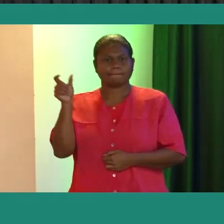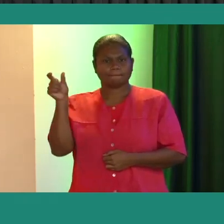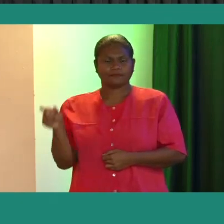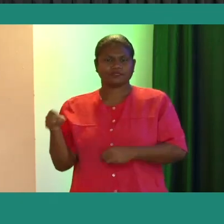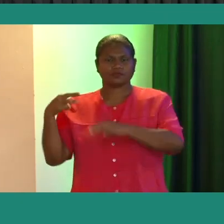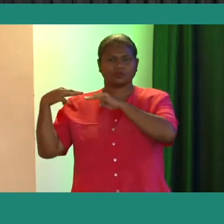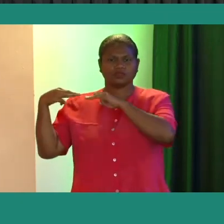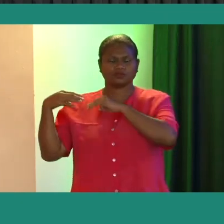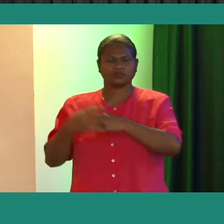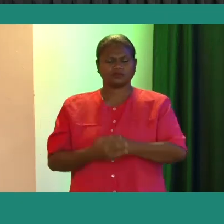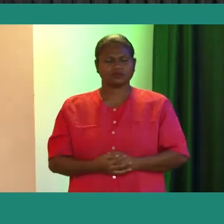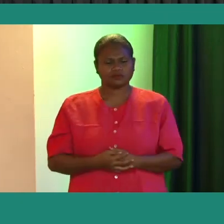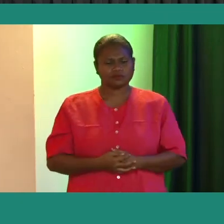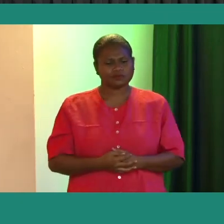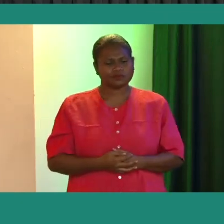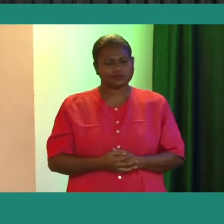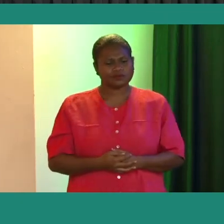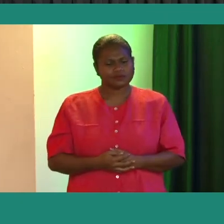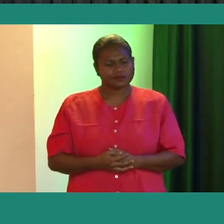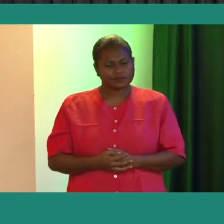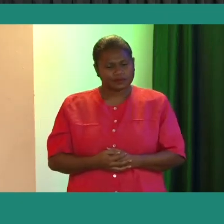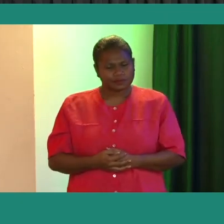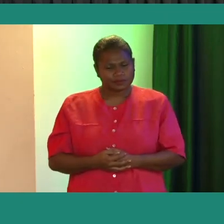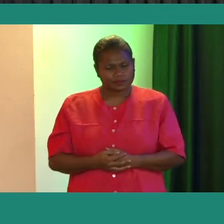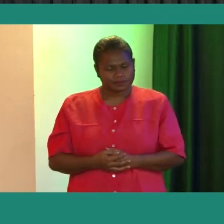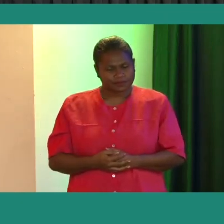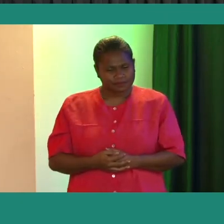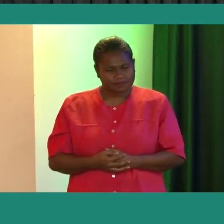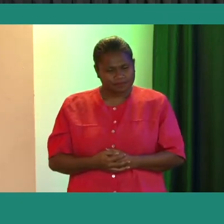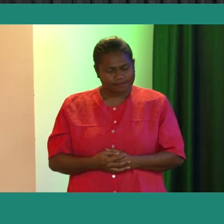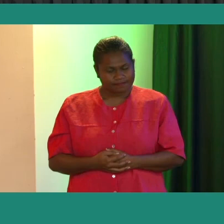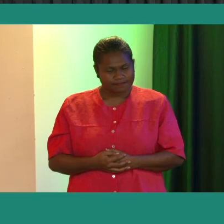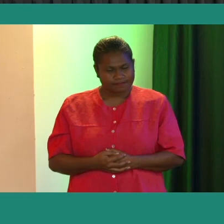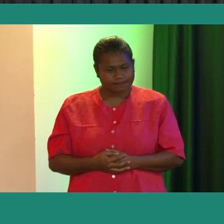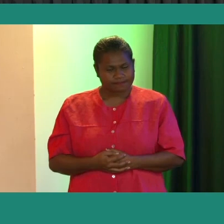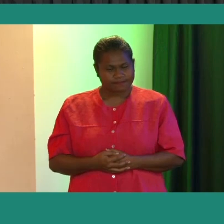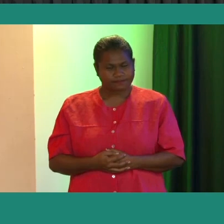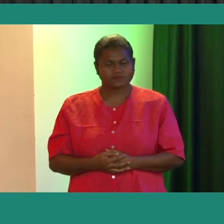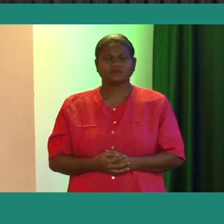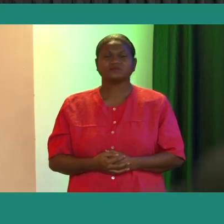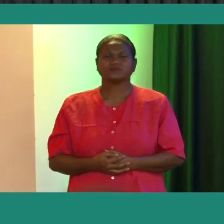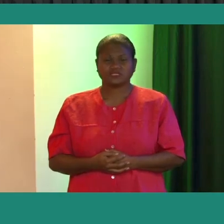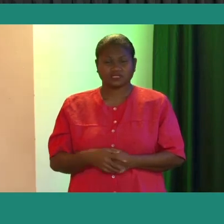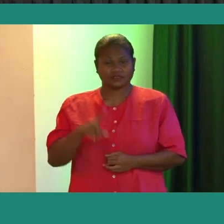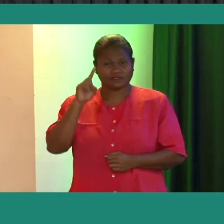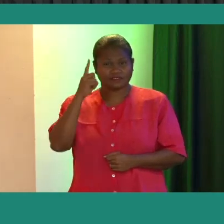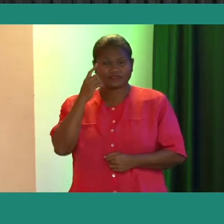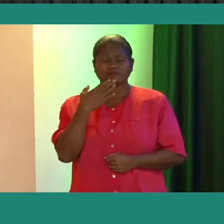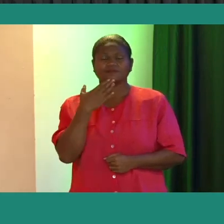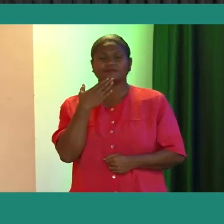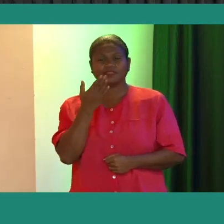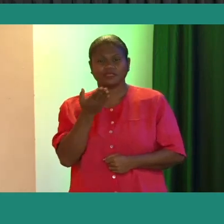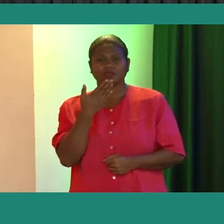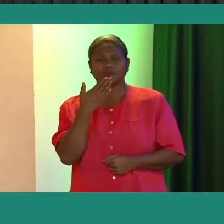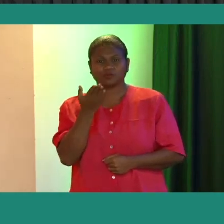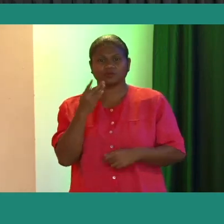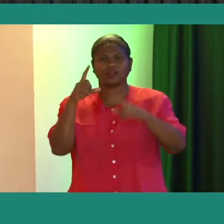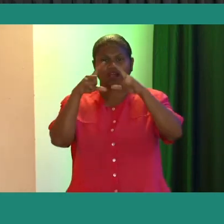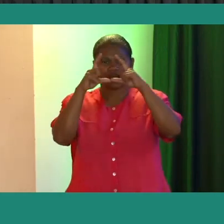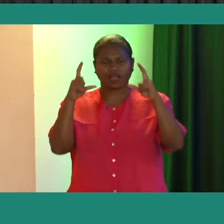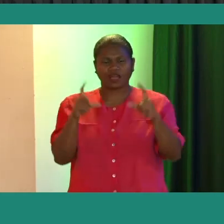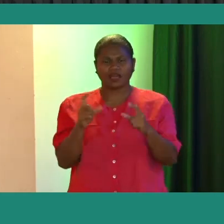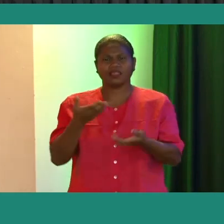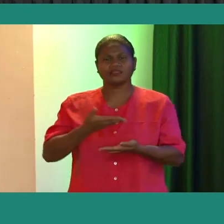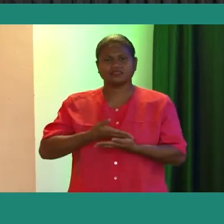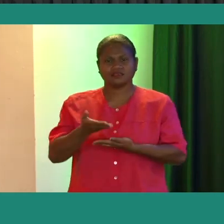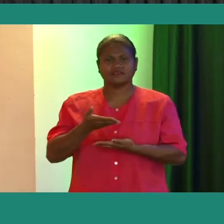Yes, let me firstly commend the great work that the Kalan Services are doing